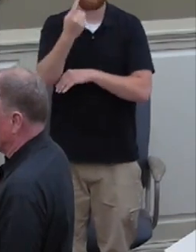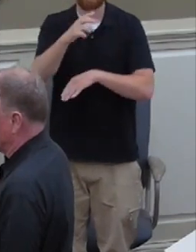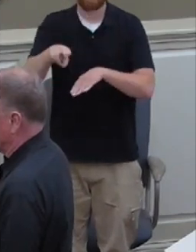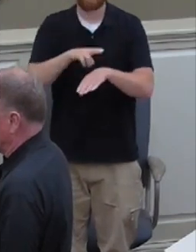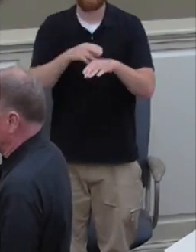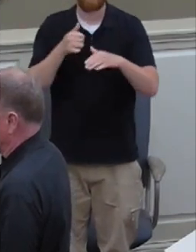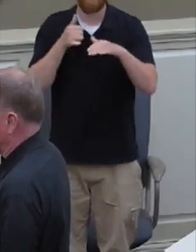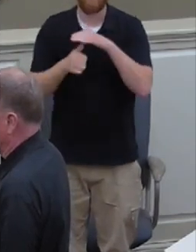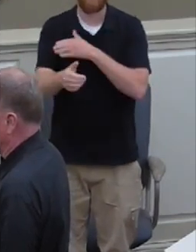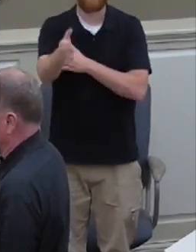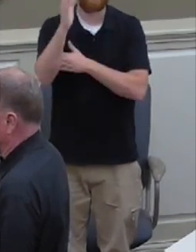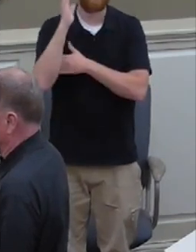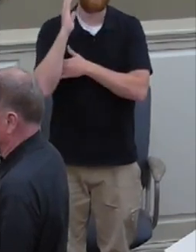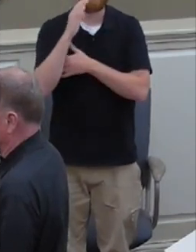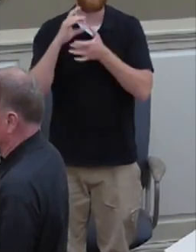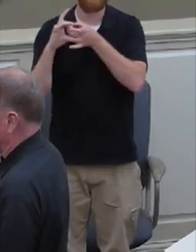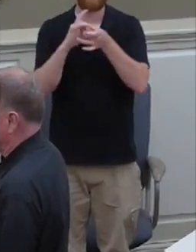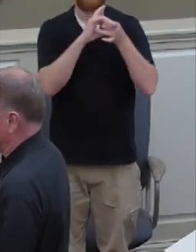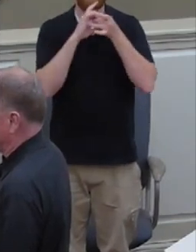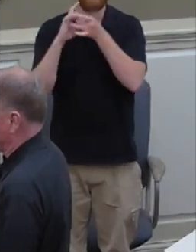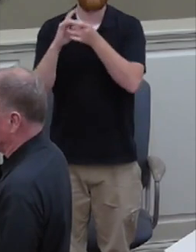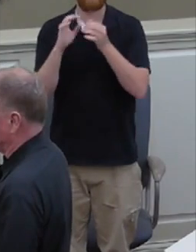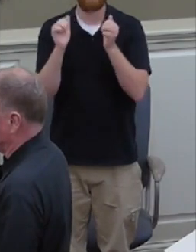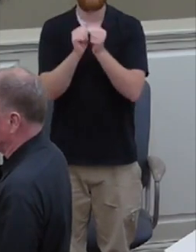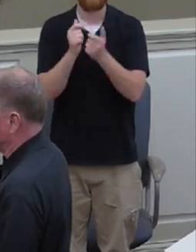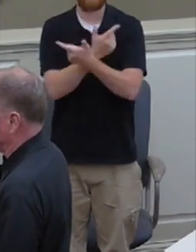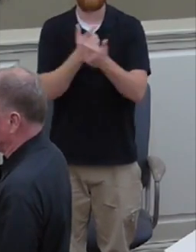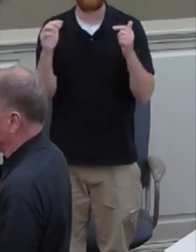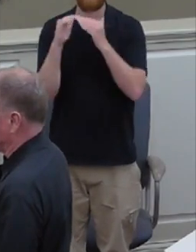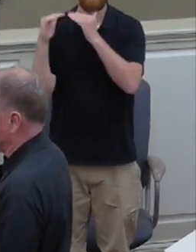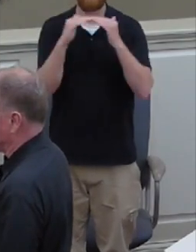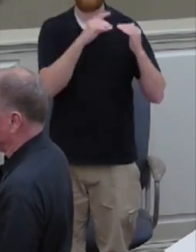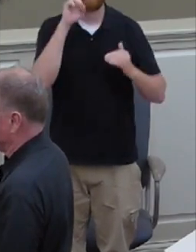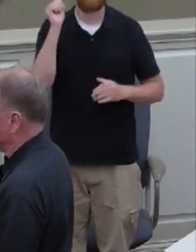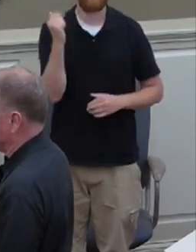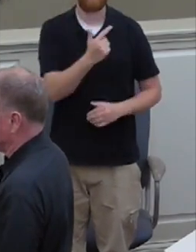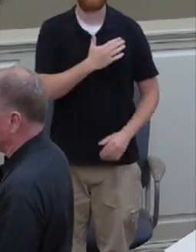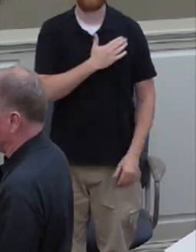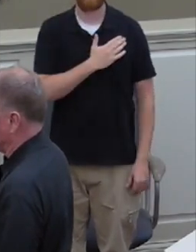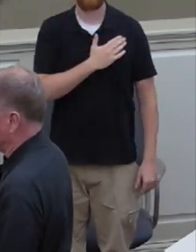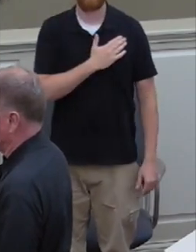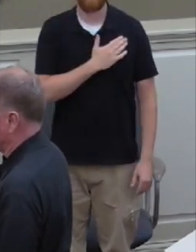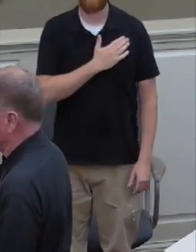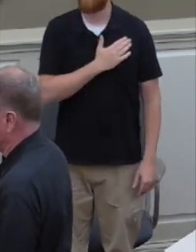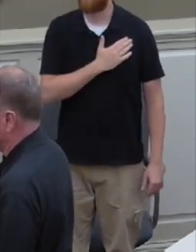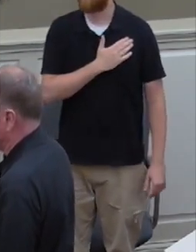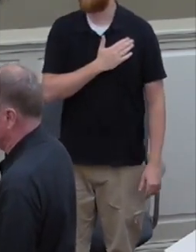stands, one nation, under God, indivisible, with liberty and justice for all.